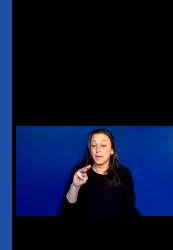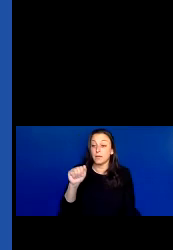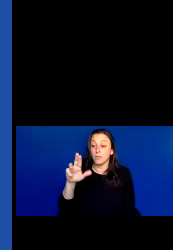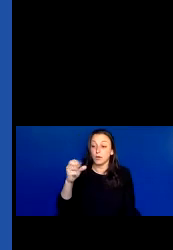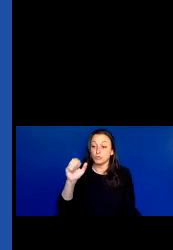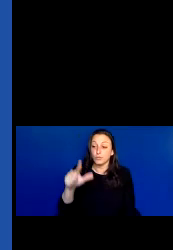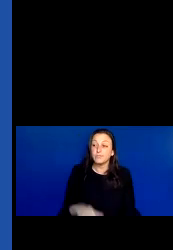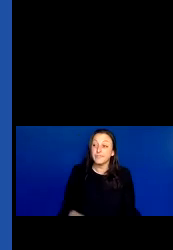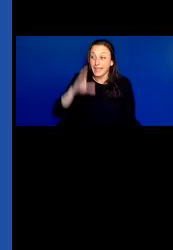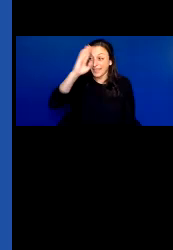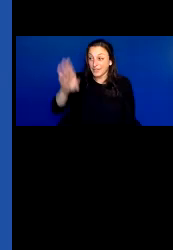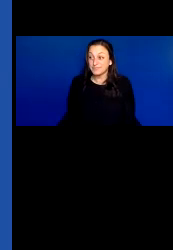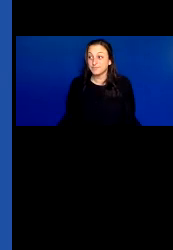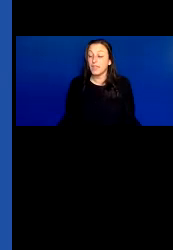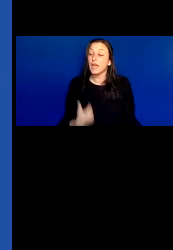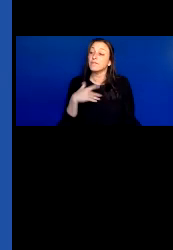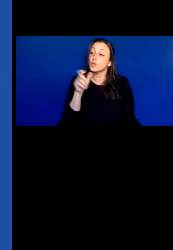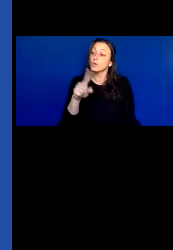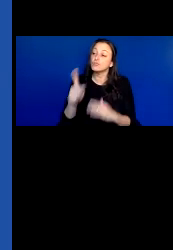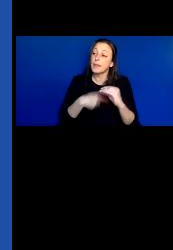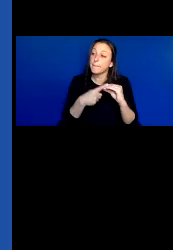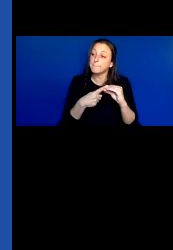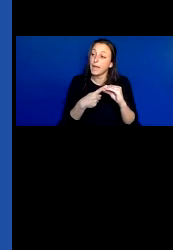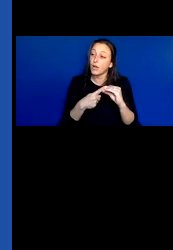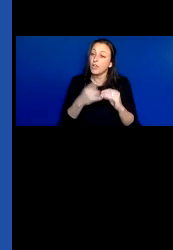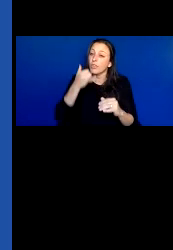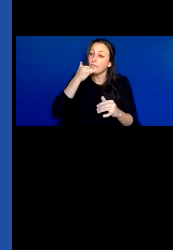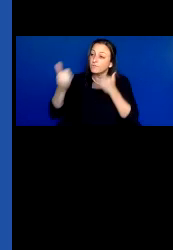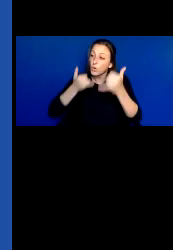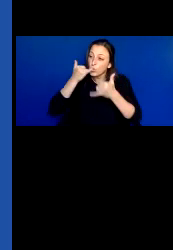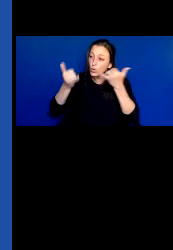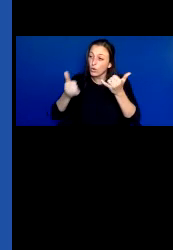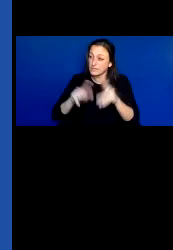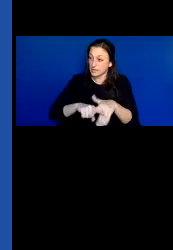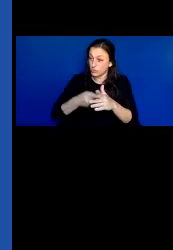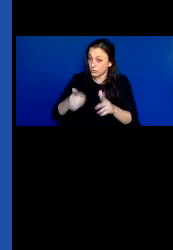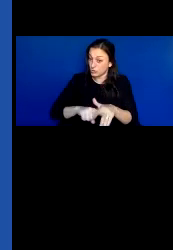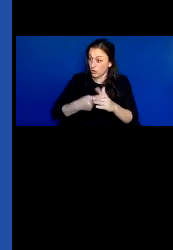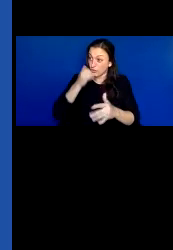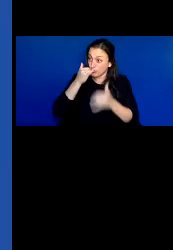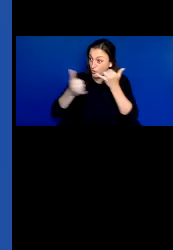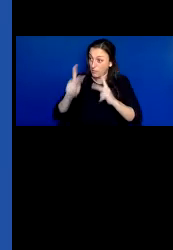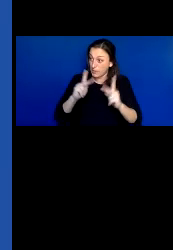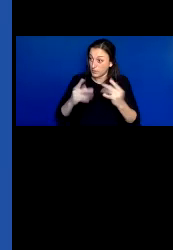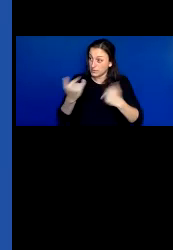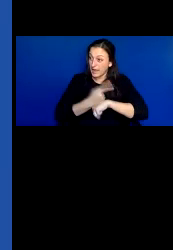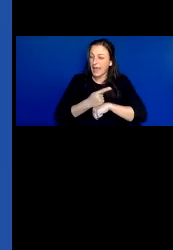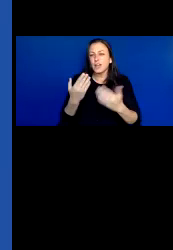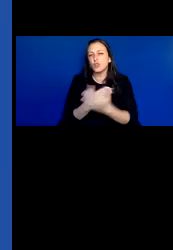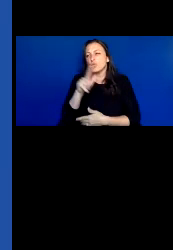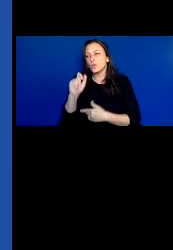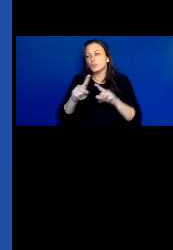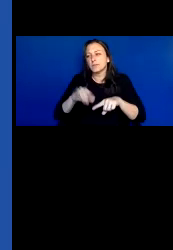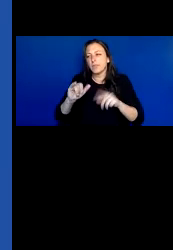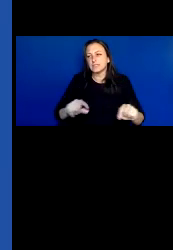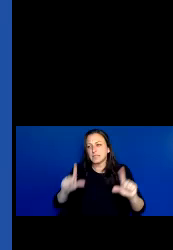Hi there. I have a question about the phone calls story going out today, and actually a new question based on that slide that I was unaware of about